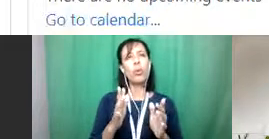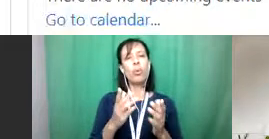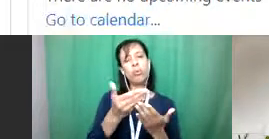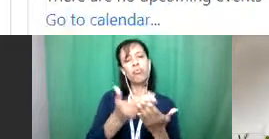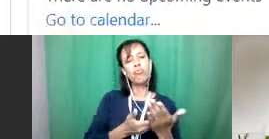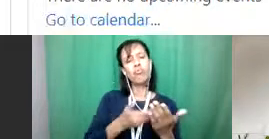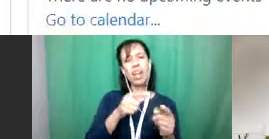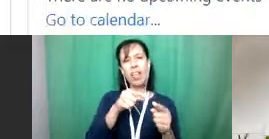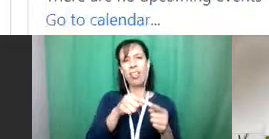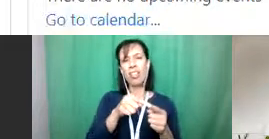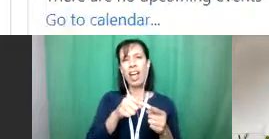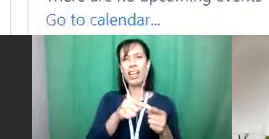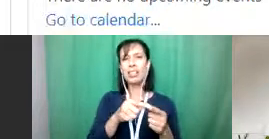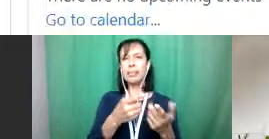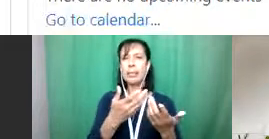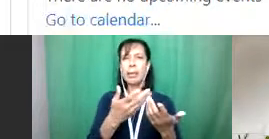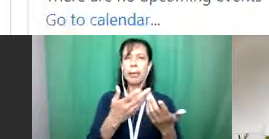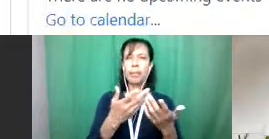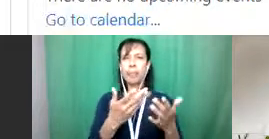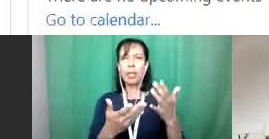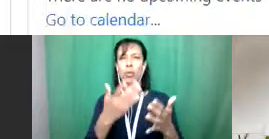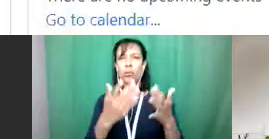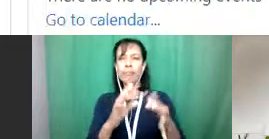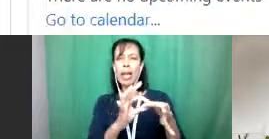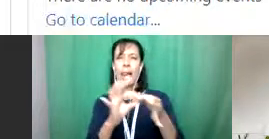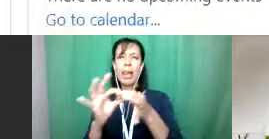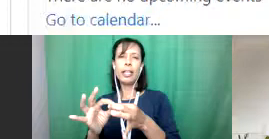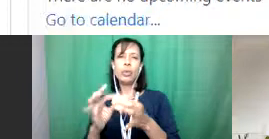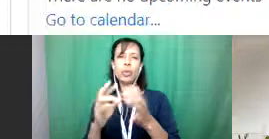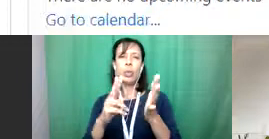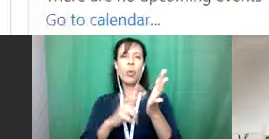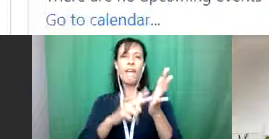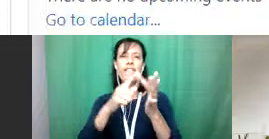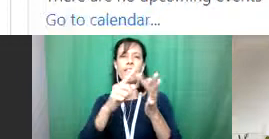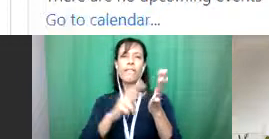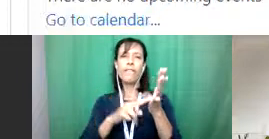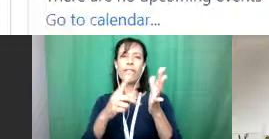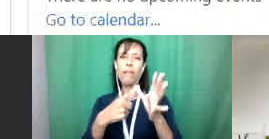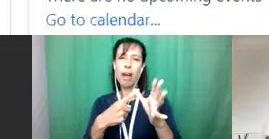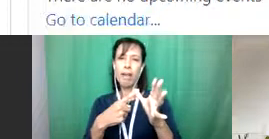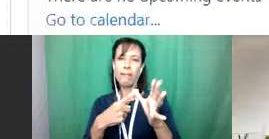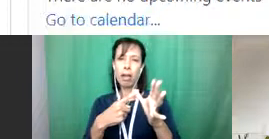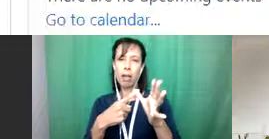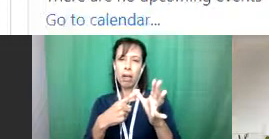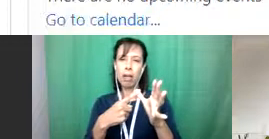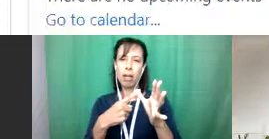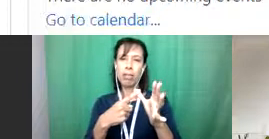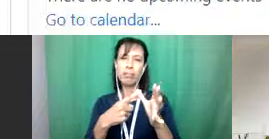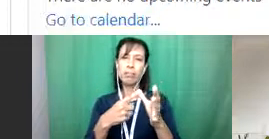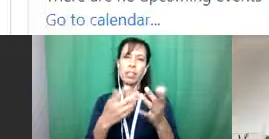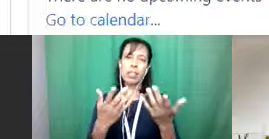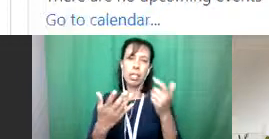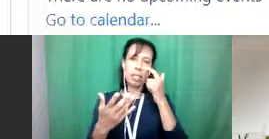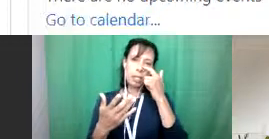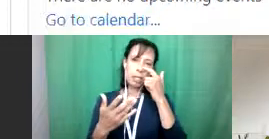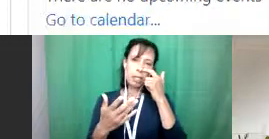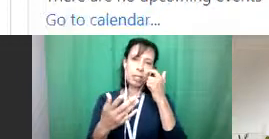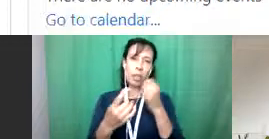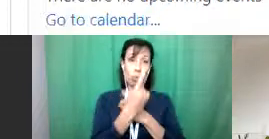conversation between you and your project supervisor. So each one of you will have an